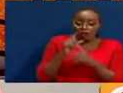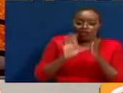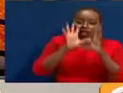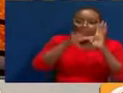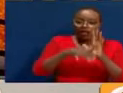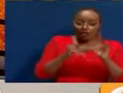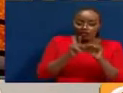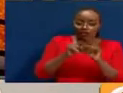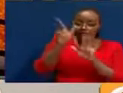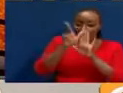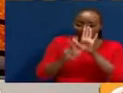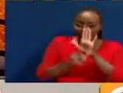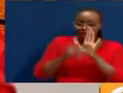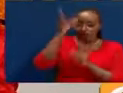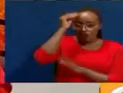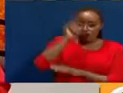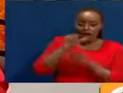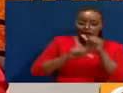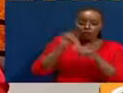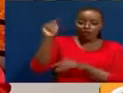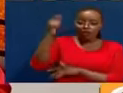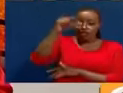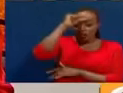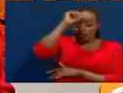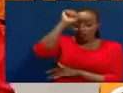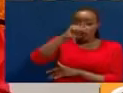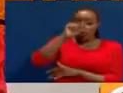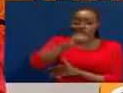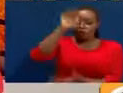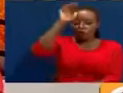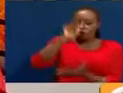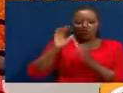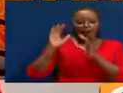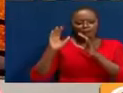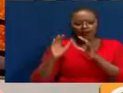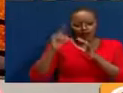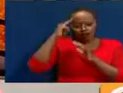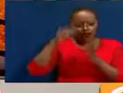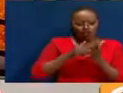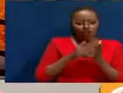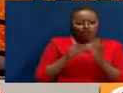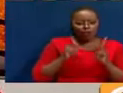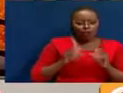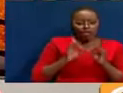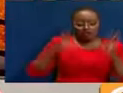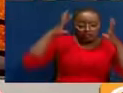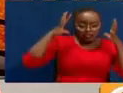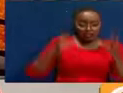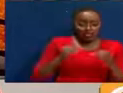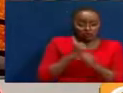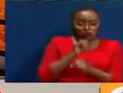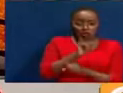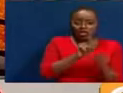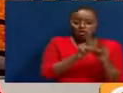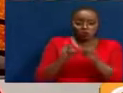I carry this as a lesson about my country, that the government can actually ease the burden for the vulnerable if it chooses to.